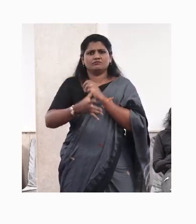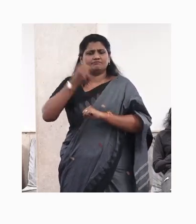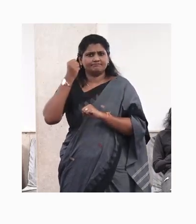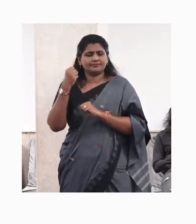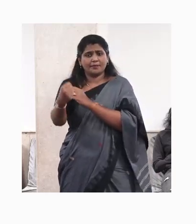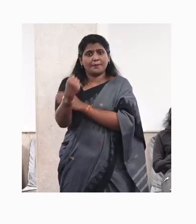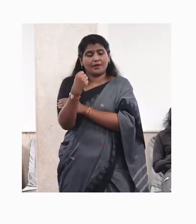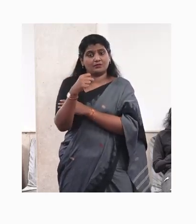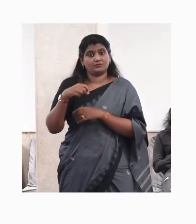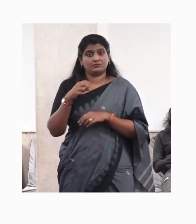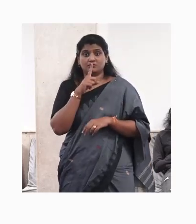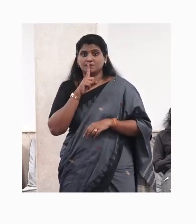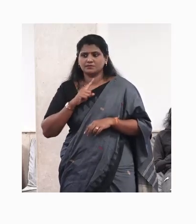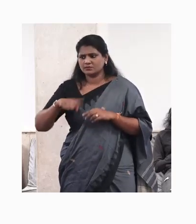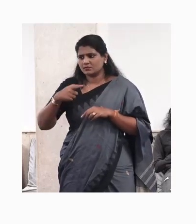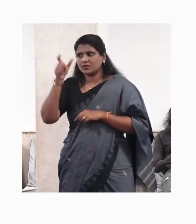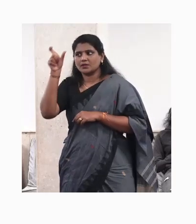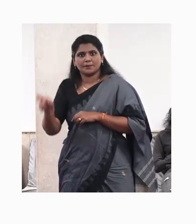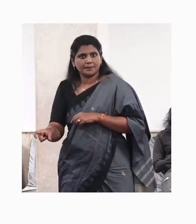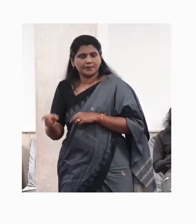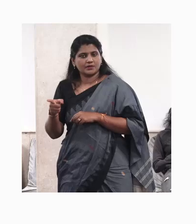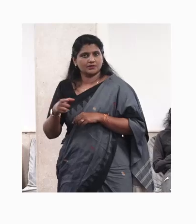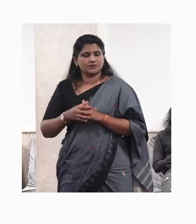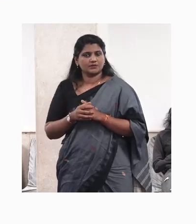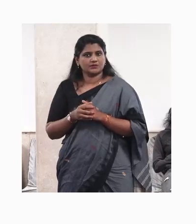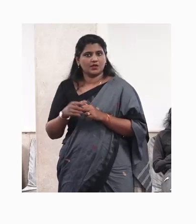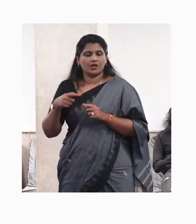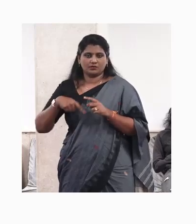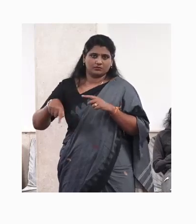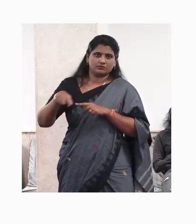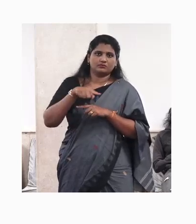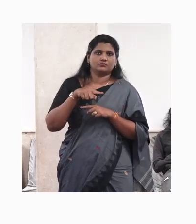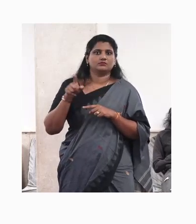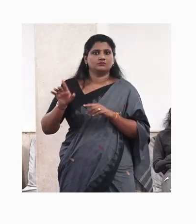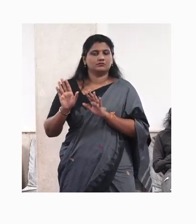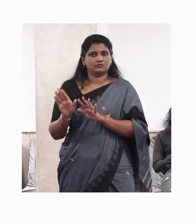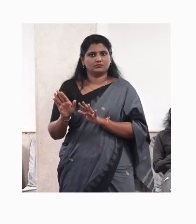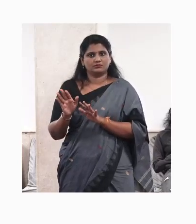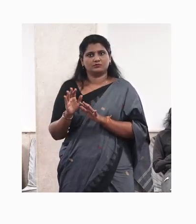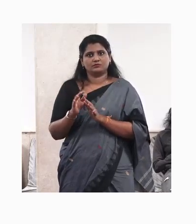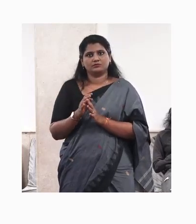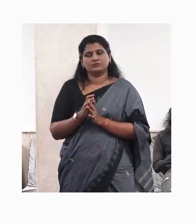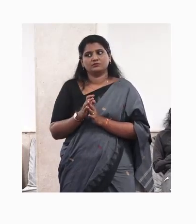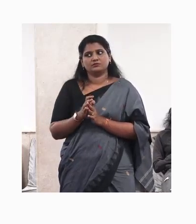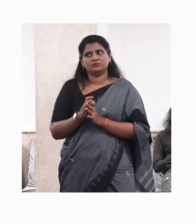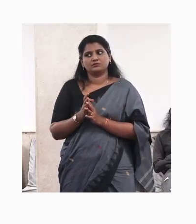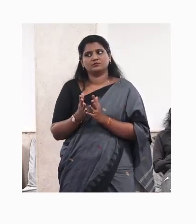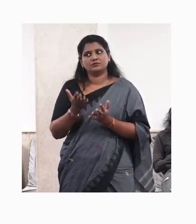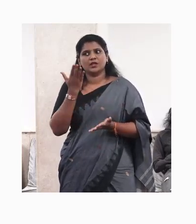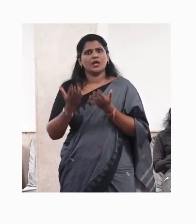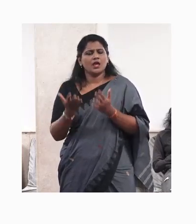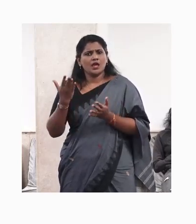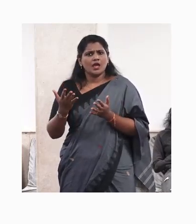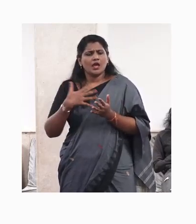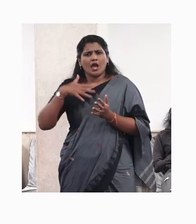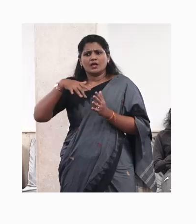power of silence in the other, and therefore sort of maybe even